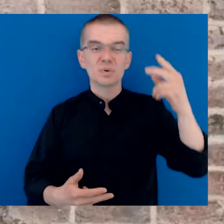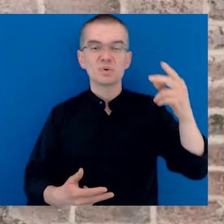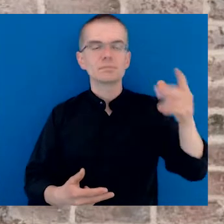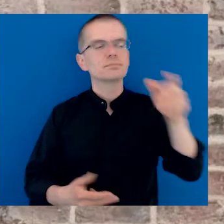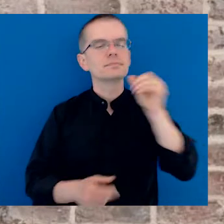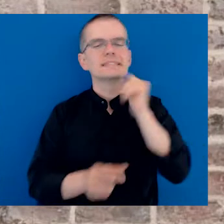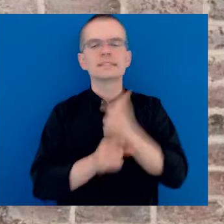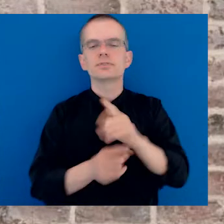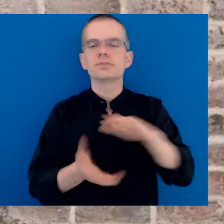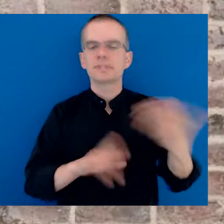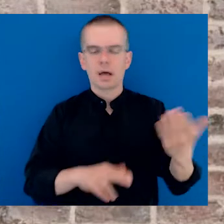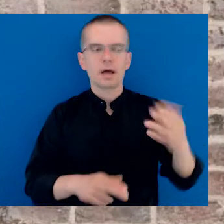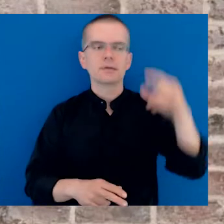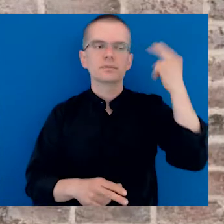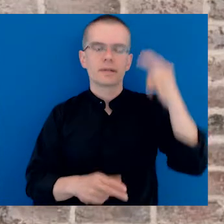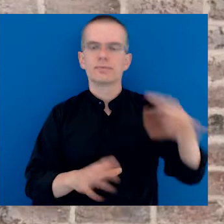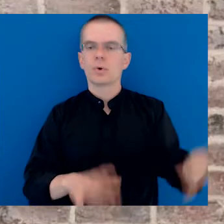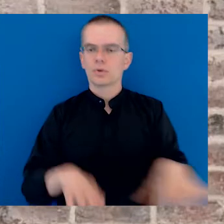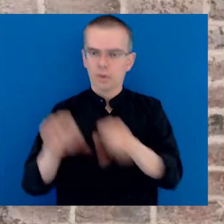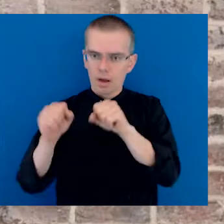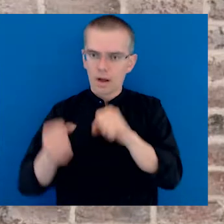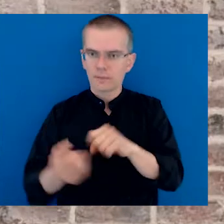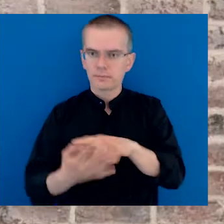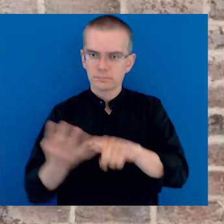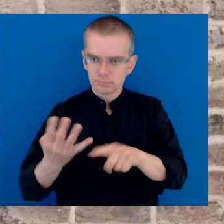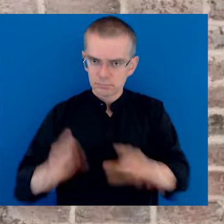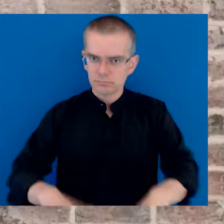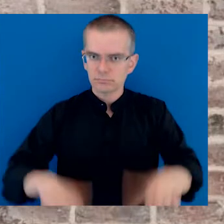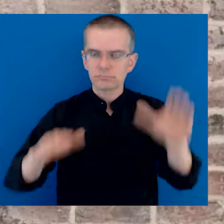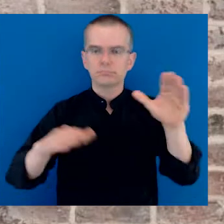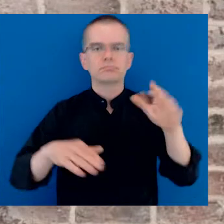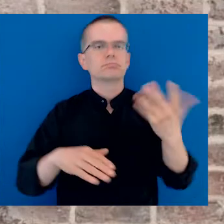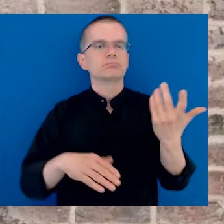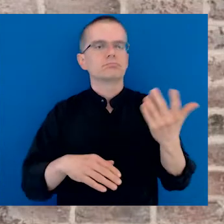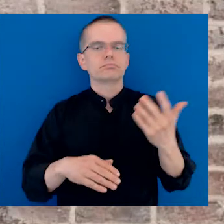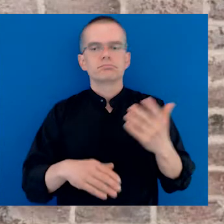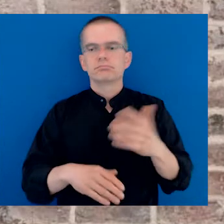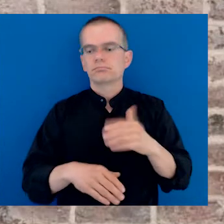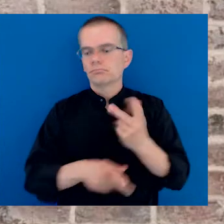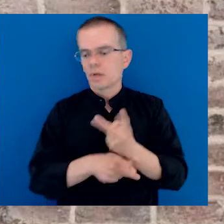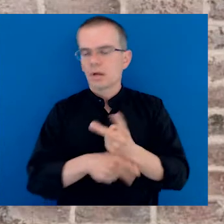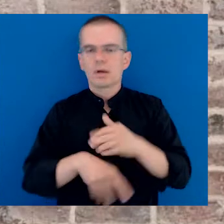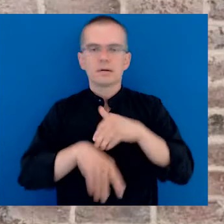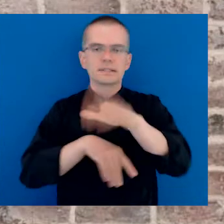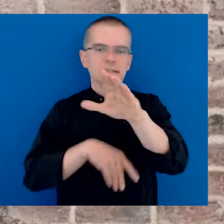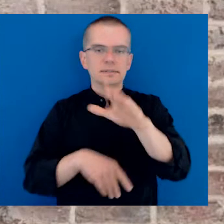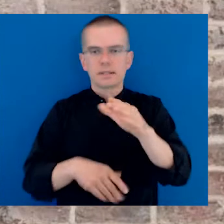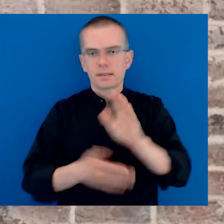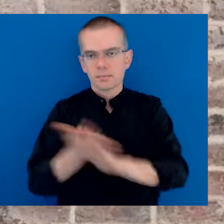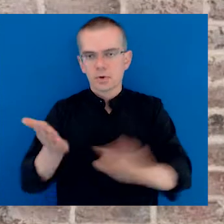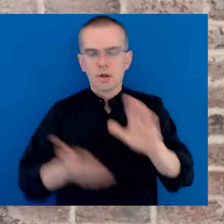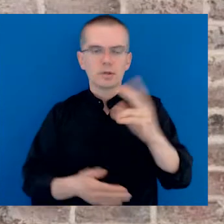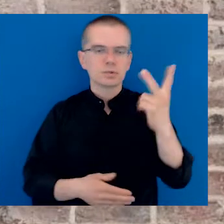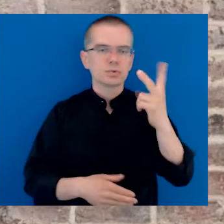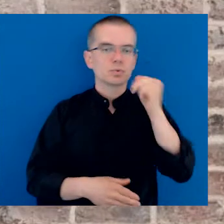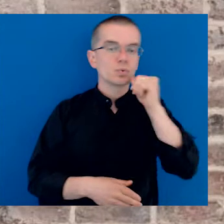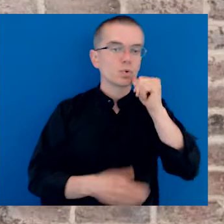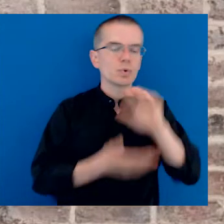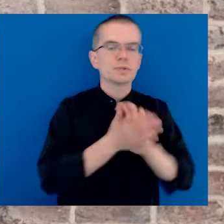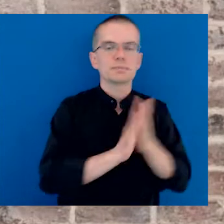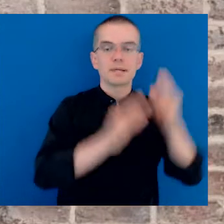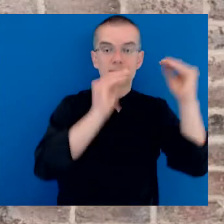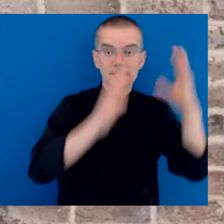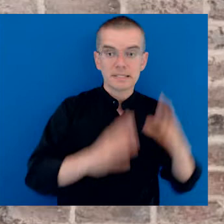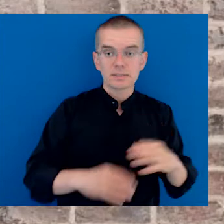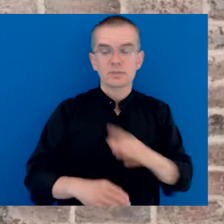sister died, and he brought them all up, sent them all to college. The two girls became teachers. The son became a